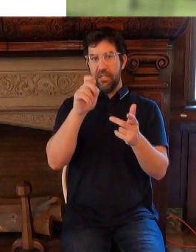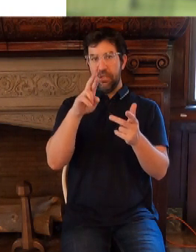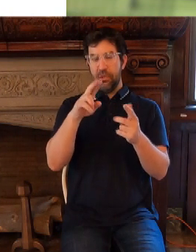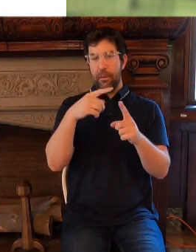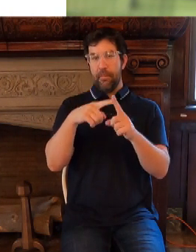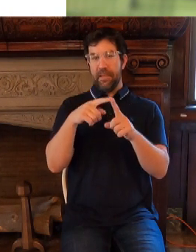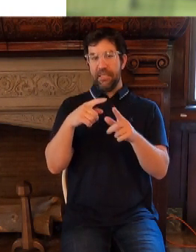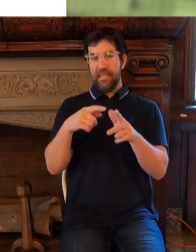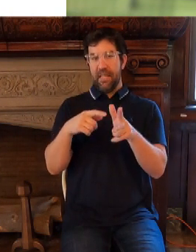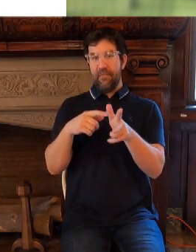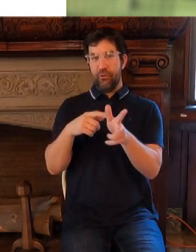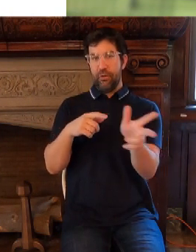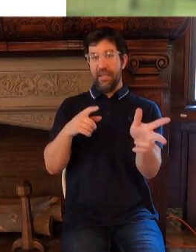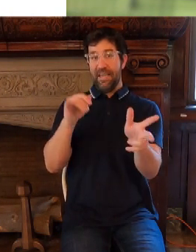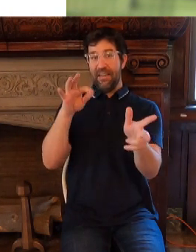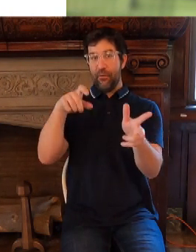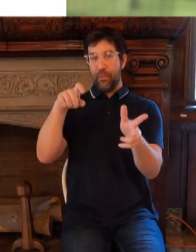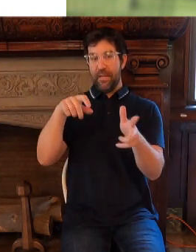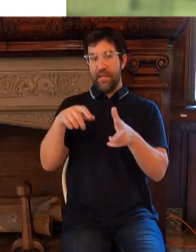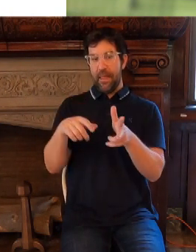of a left turn lane where needed.